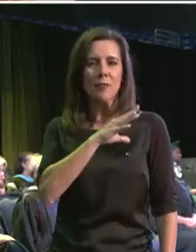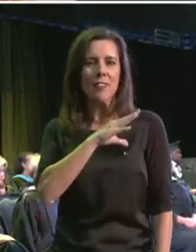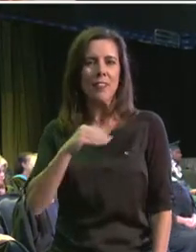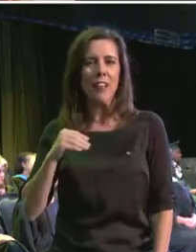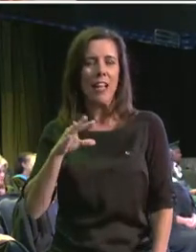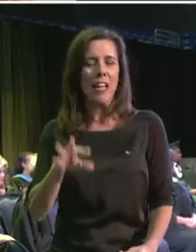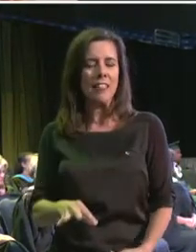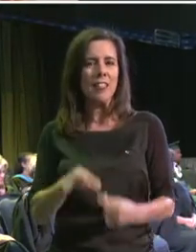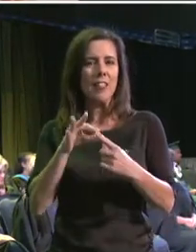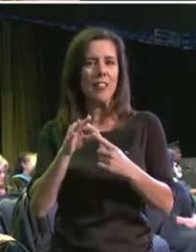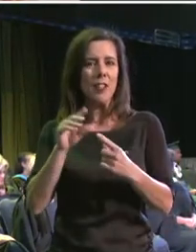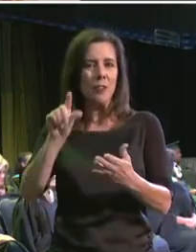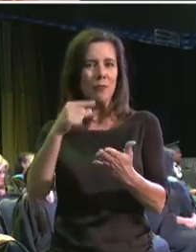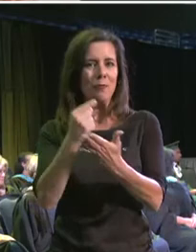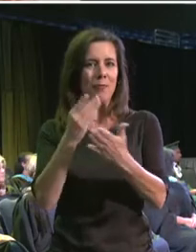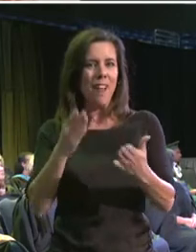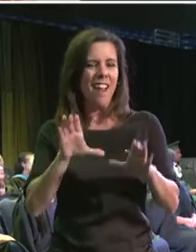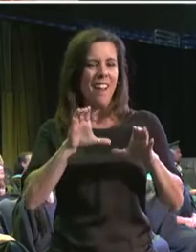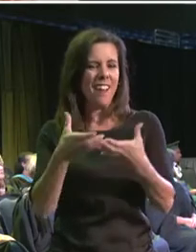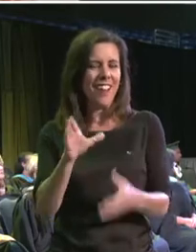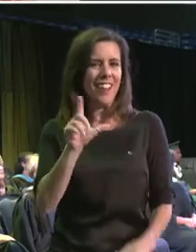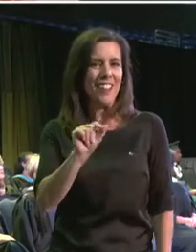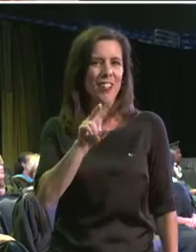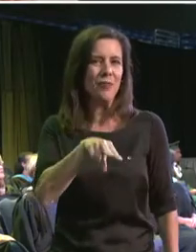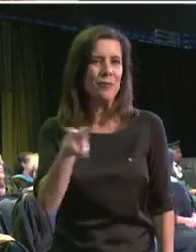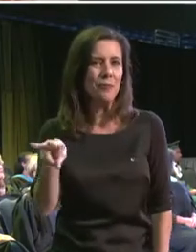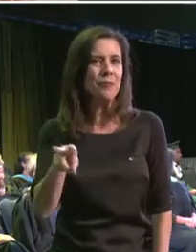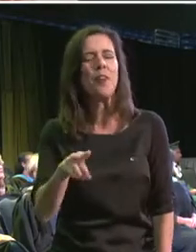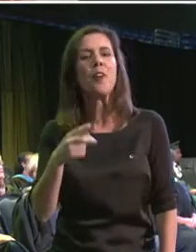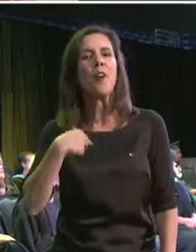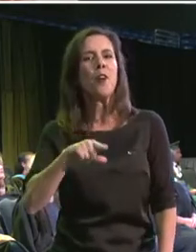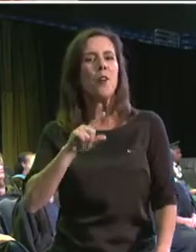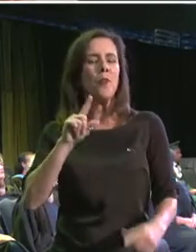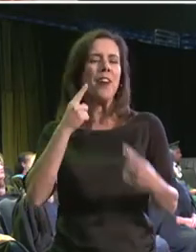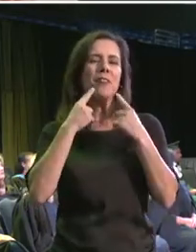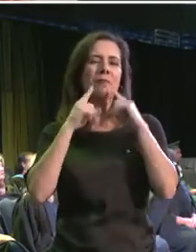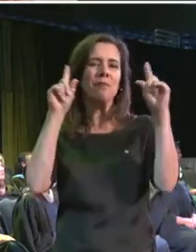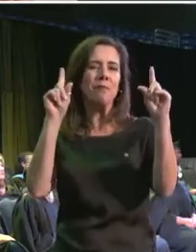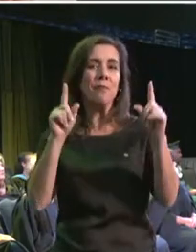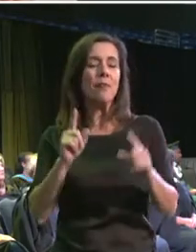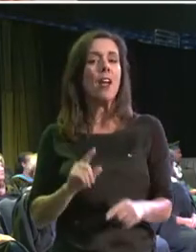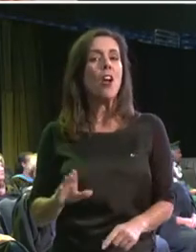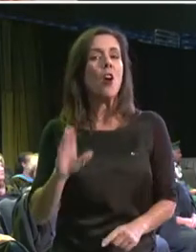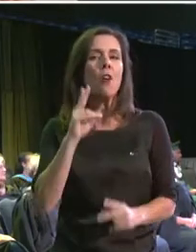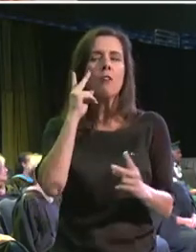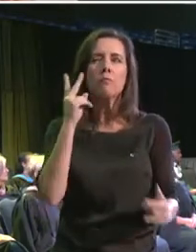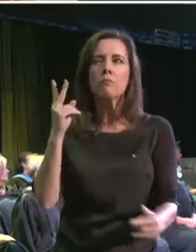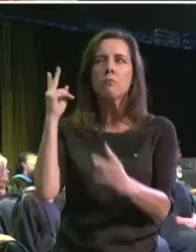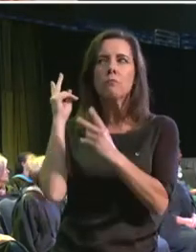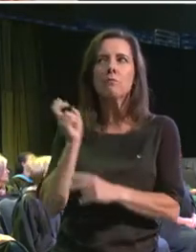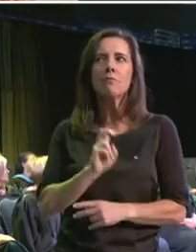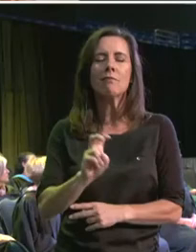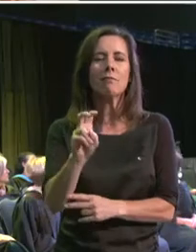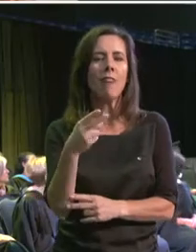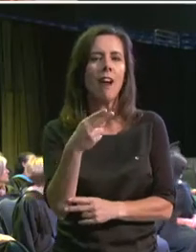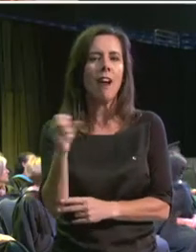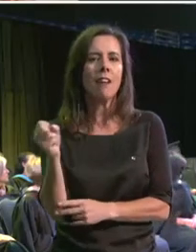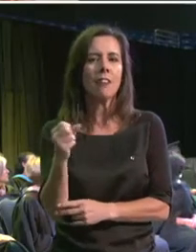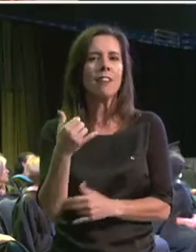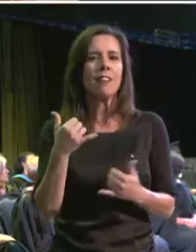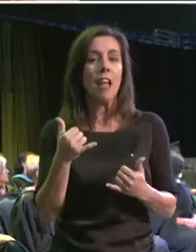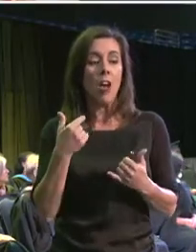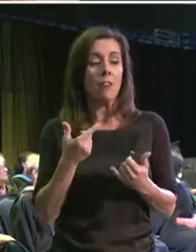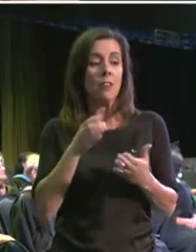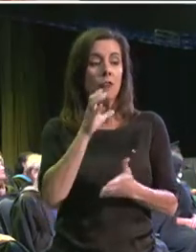our distinguished graduates, class of 22, we made it. We are commemorating our journey through high school as this